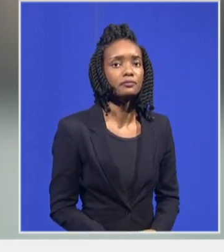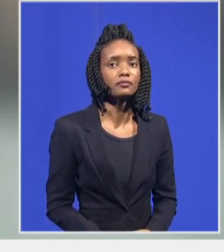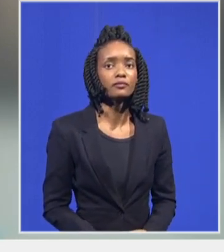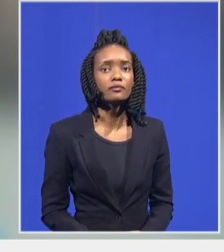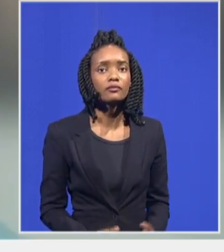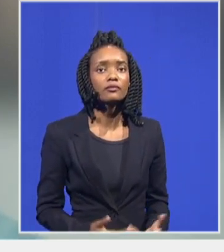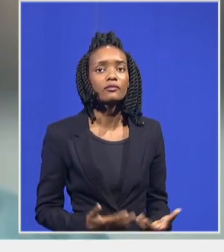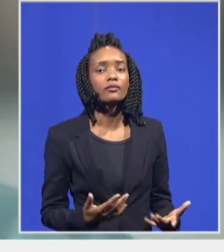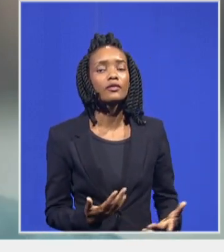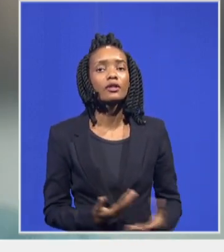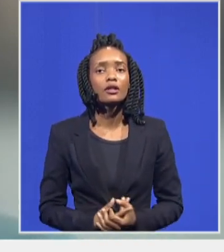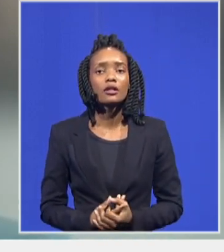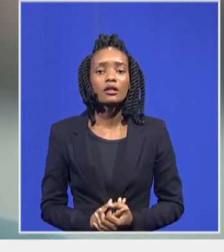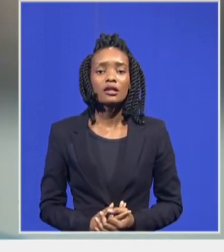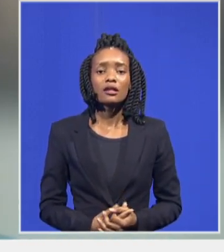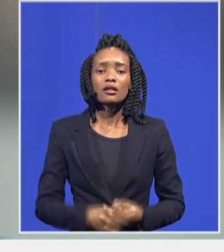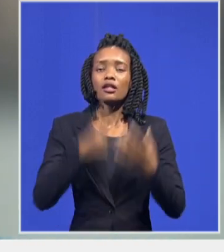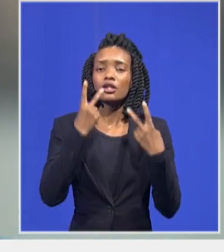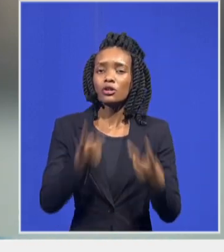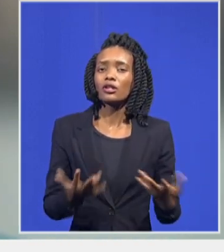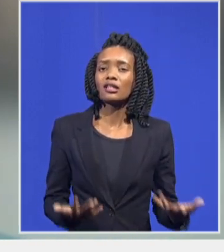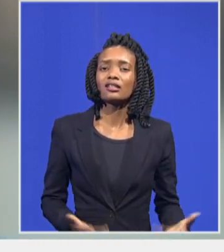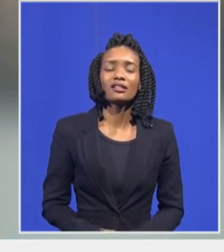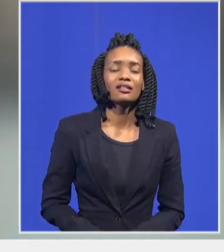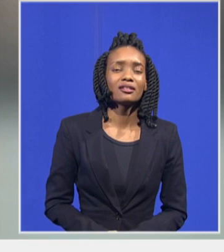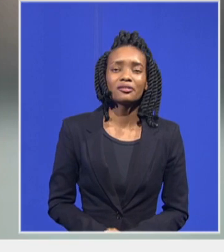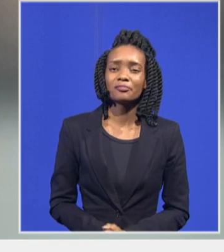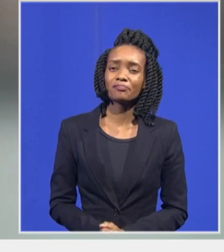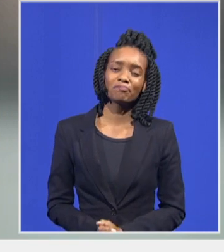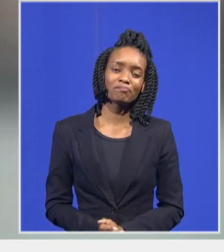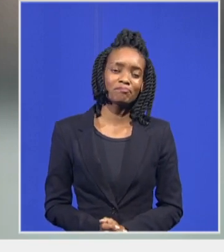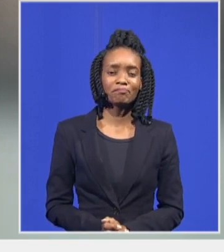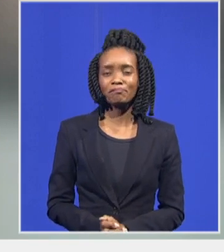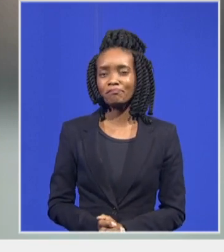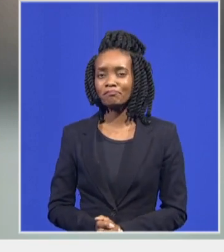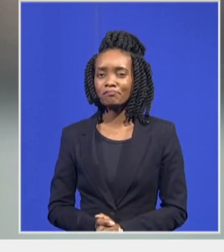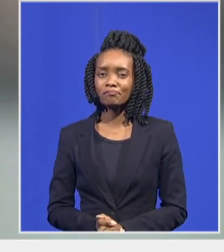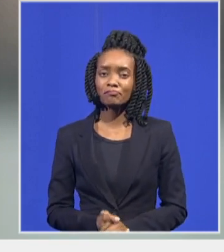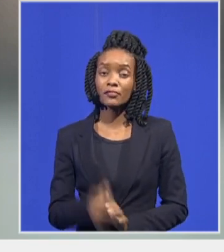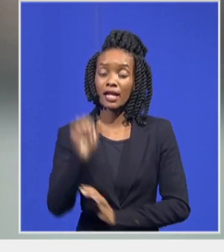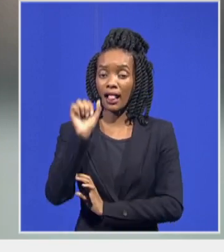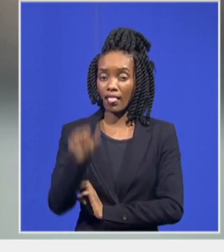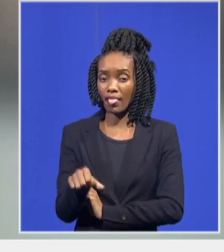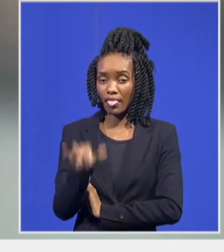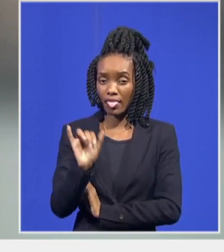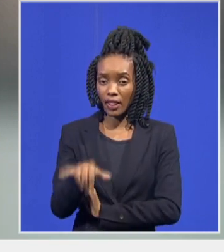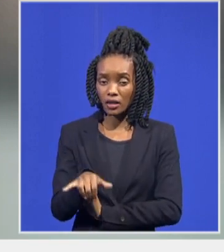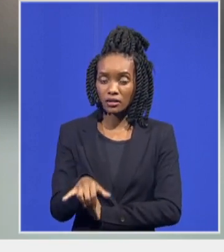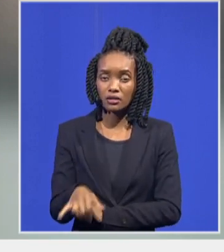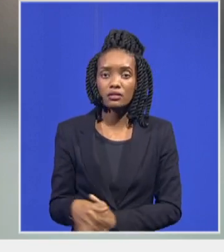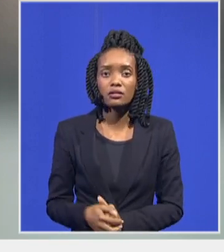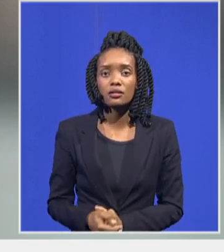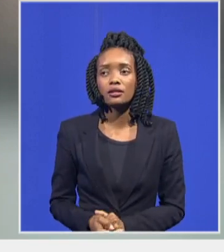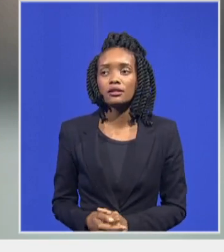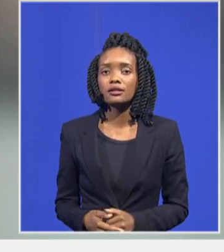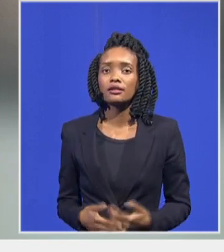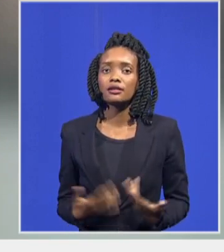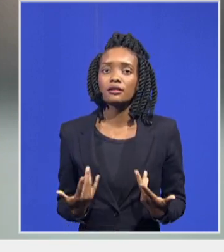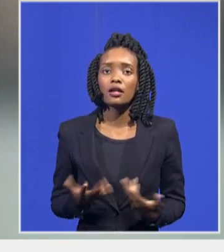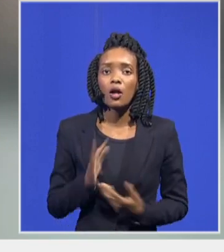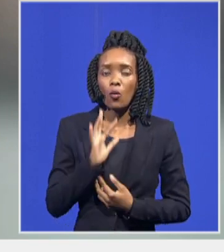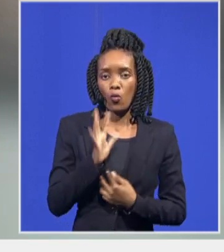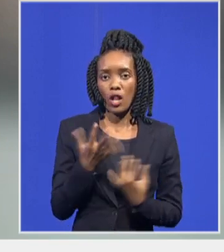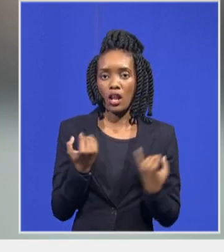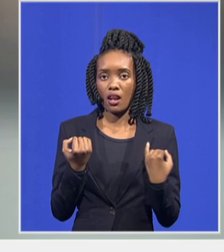So, look, that rollout is going to be a